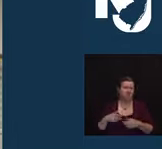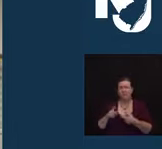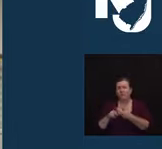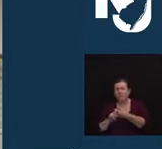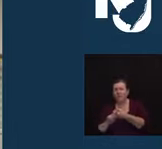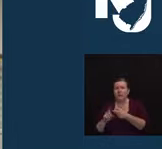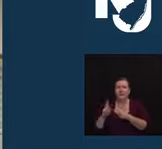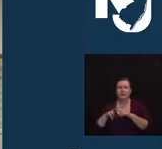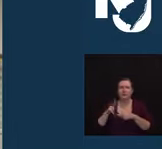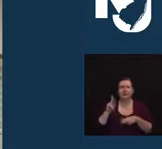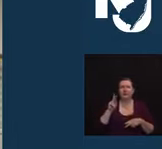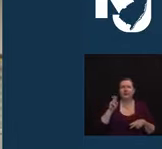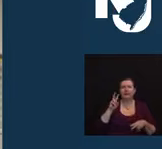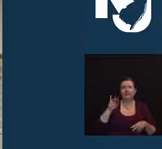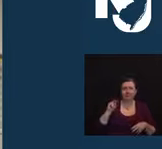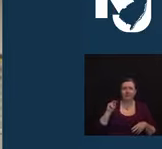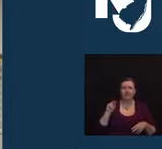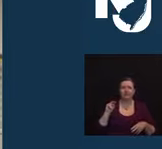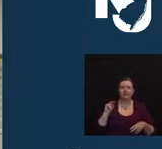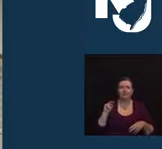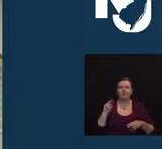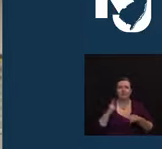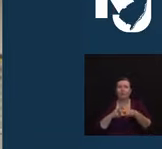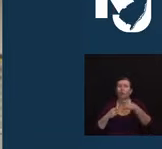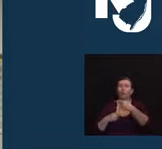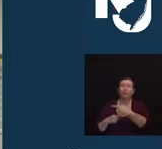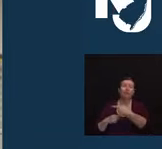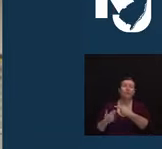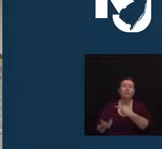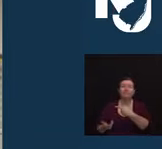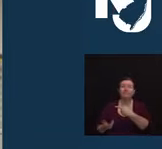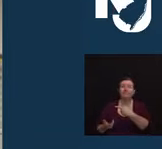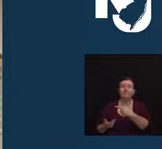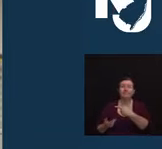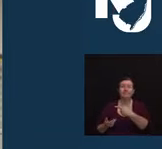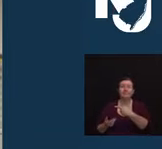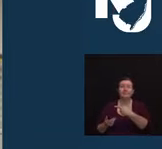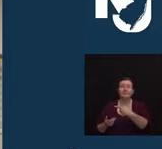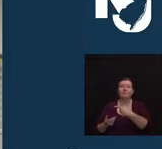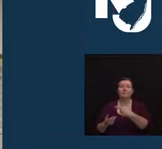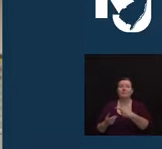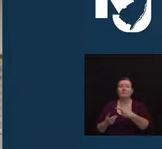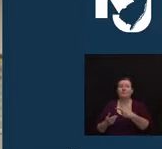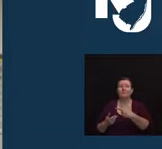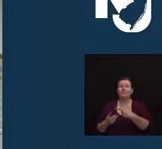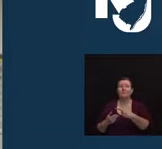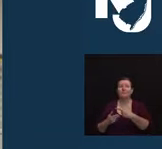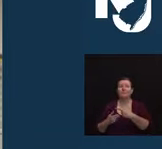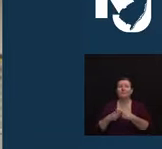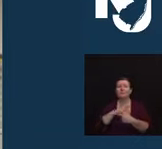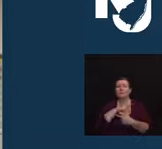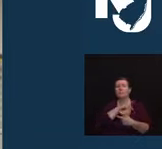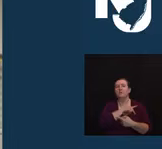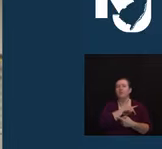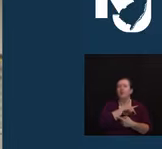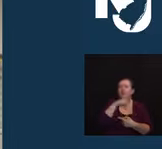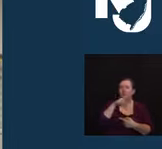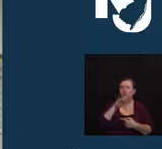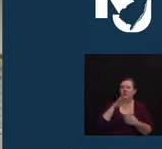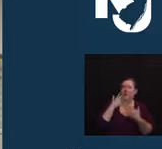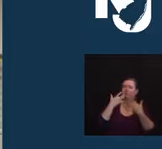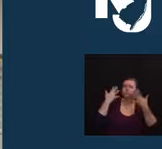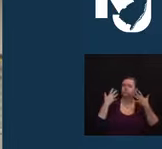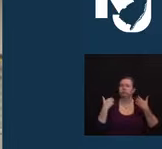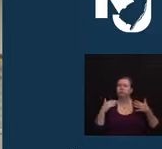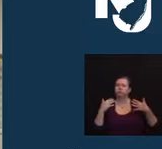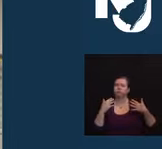the personification of dignity and class, and that was Blanquita to a T. She will be missed by so many, not just